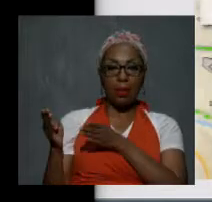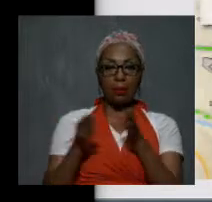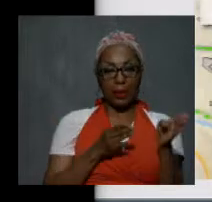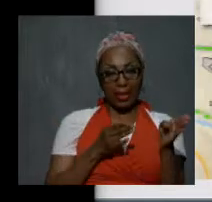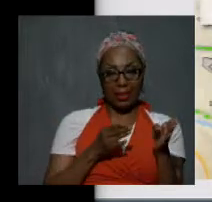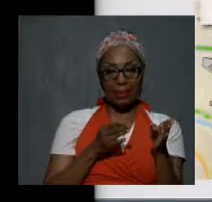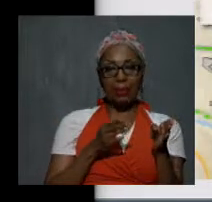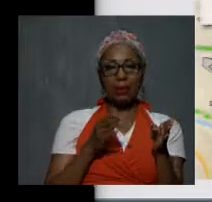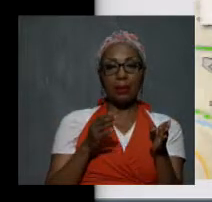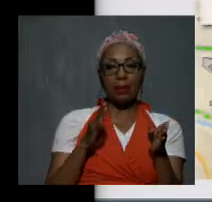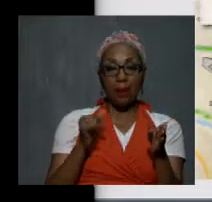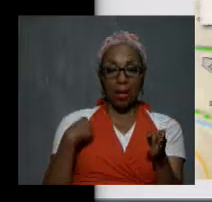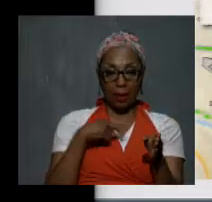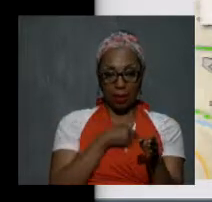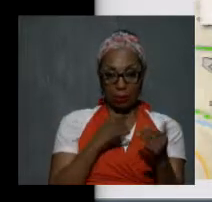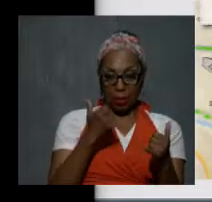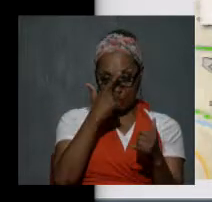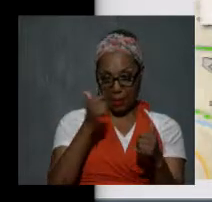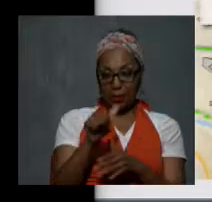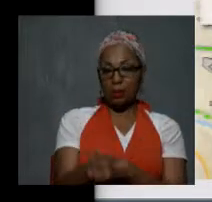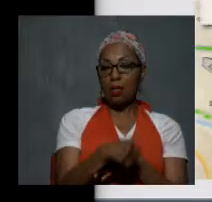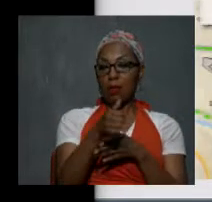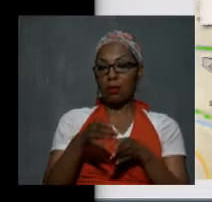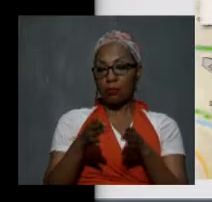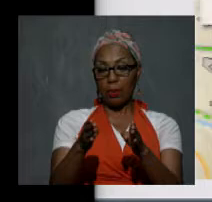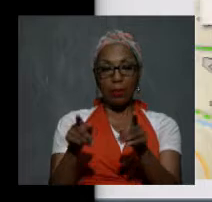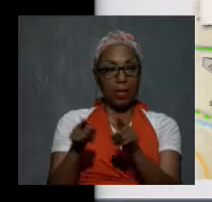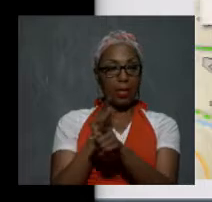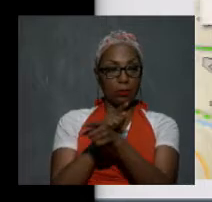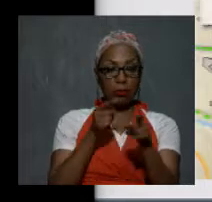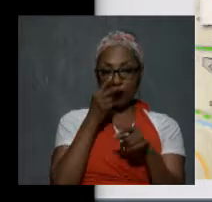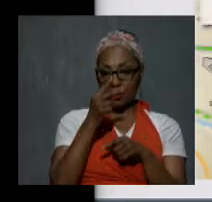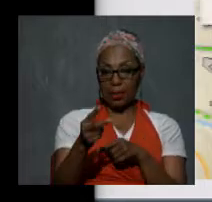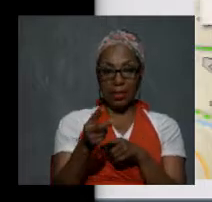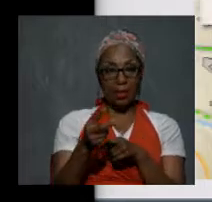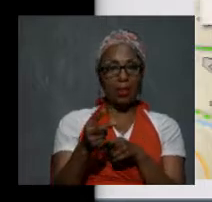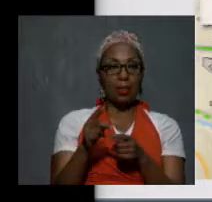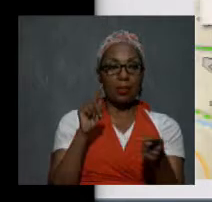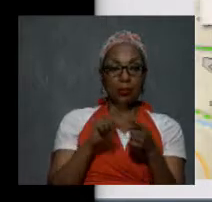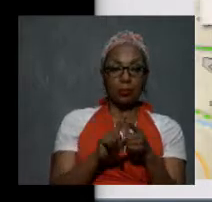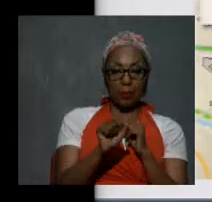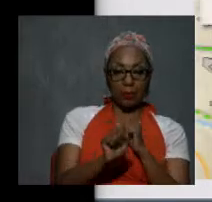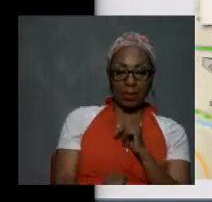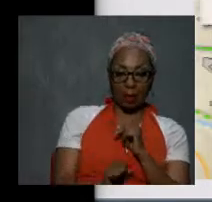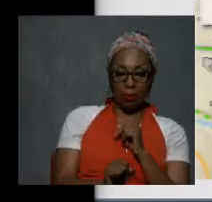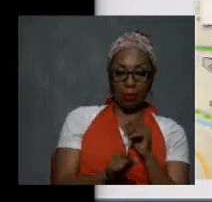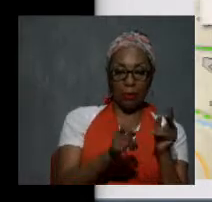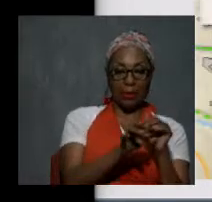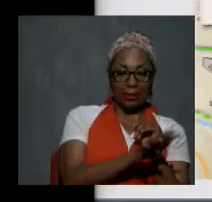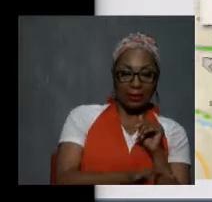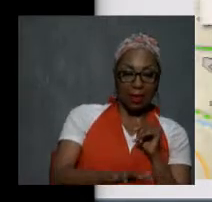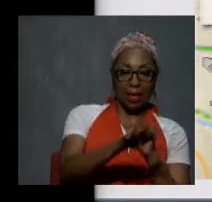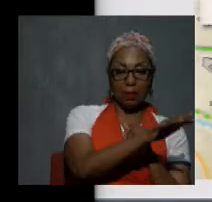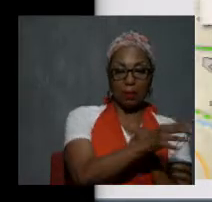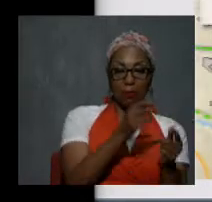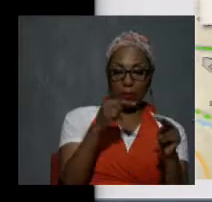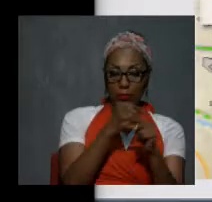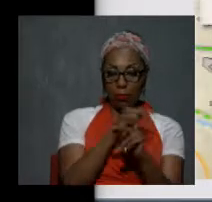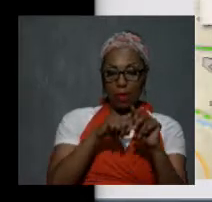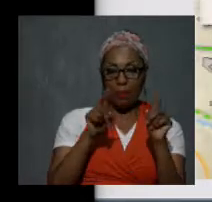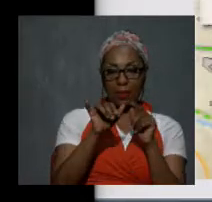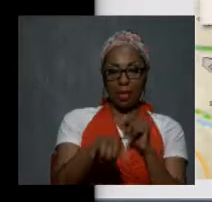by us right now, because the other trail, as you see, flips to the south side of the freeway. However, that's planned to